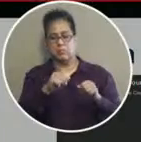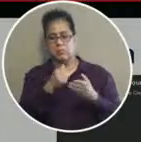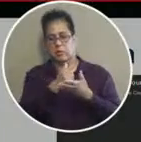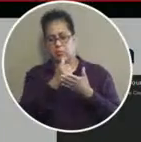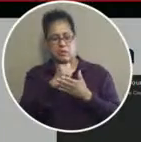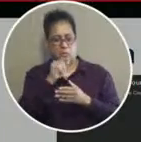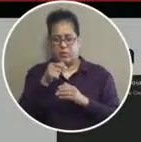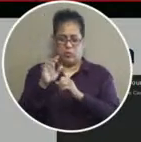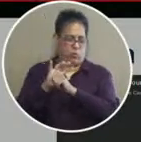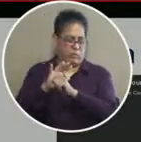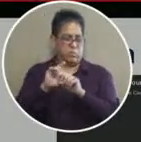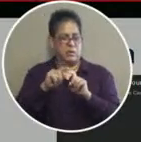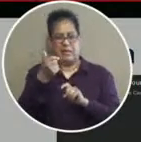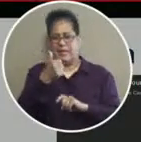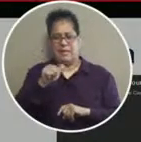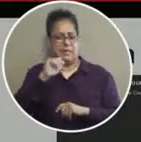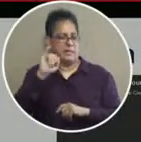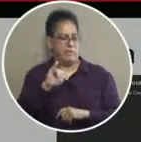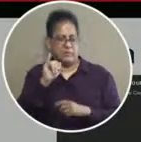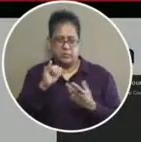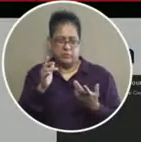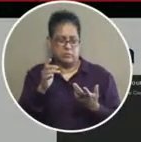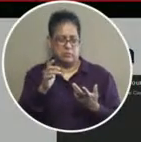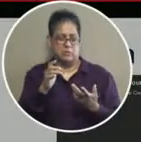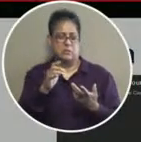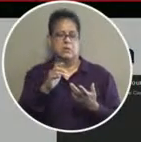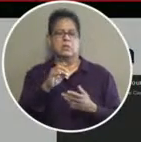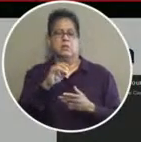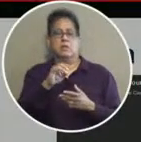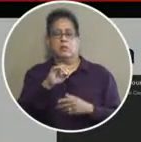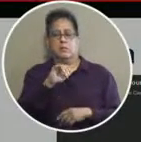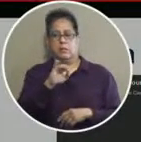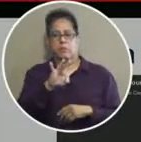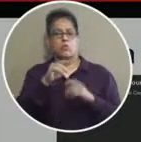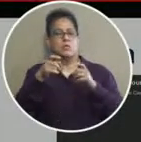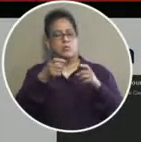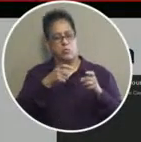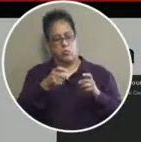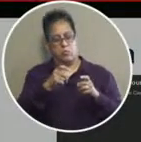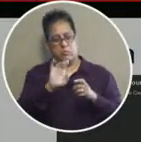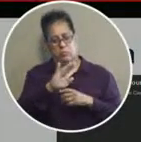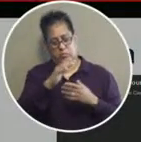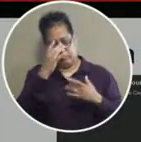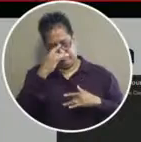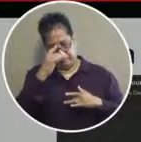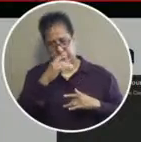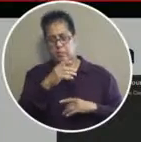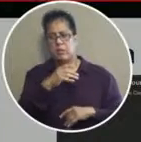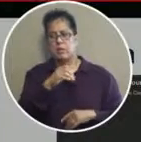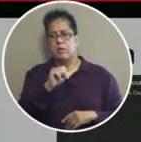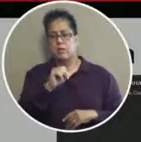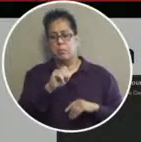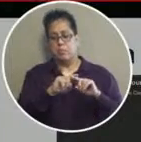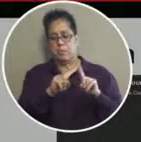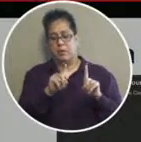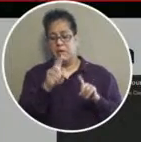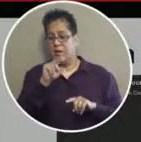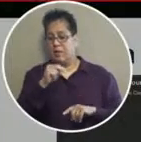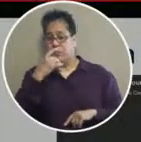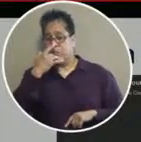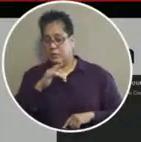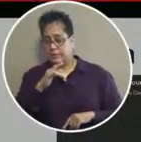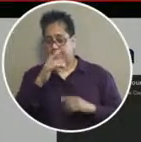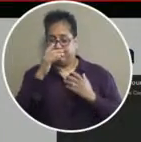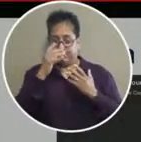just COVID-19, but many of the other infectious diseases. So, unfortunately, there